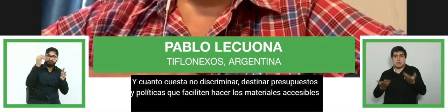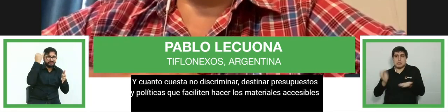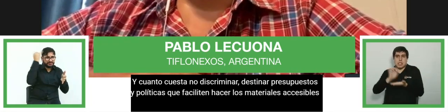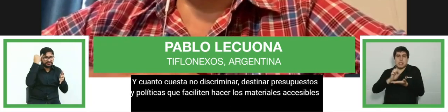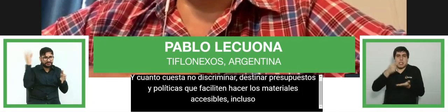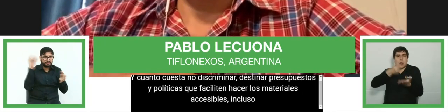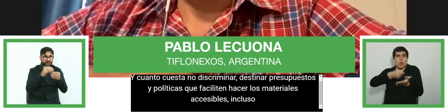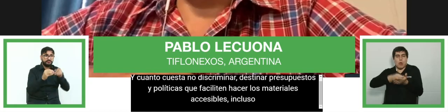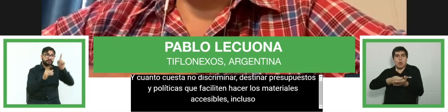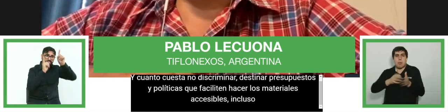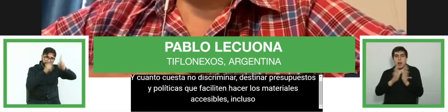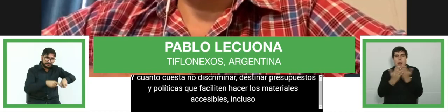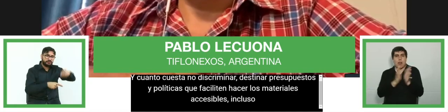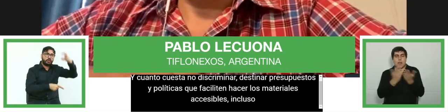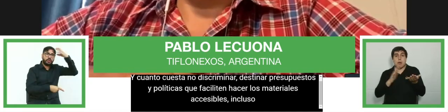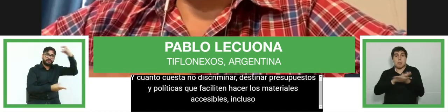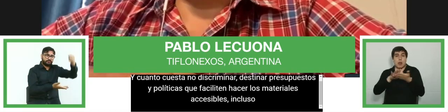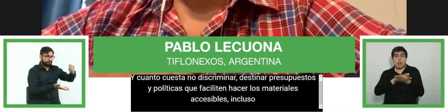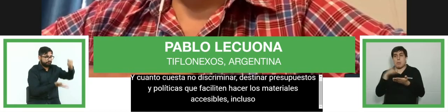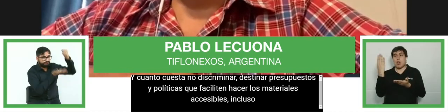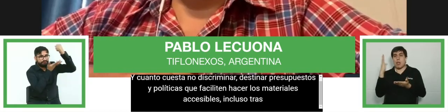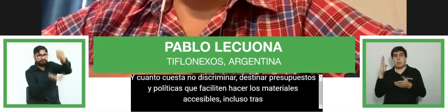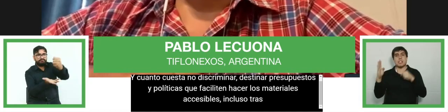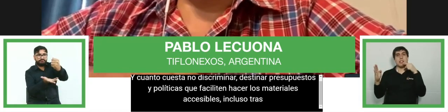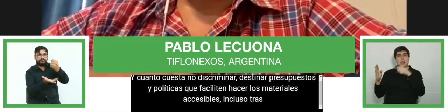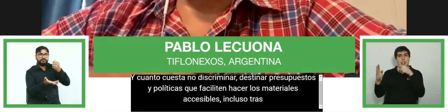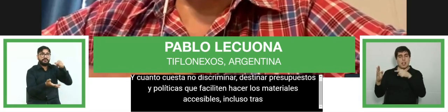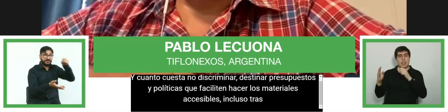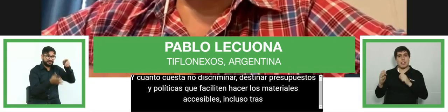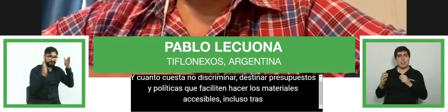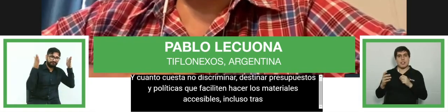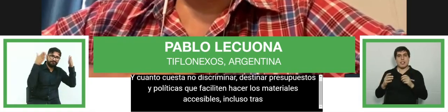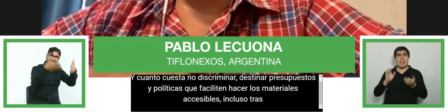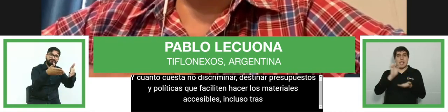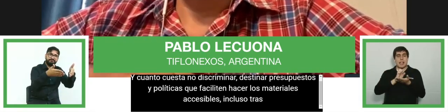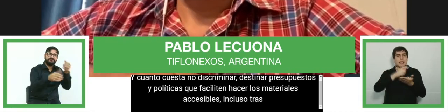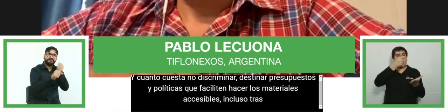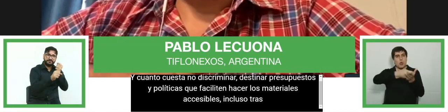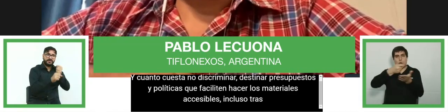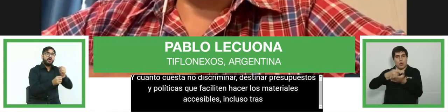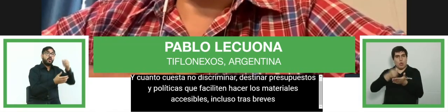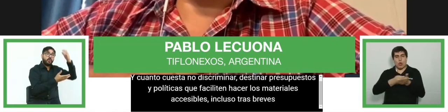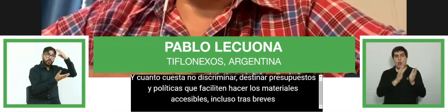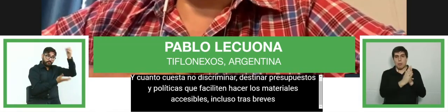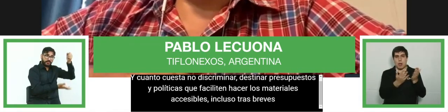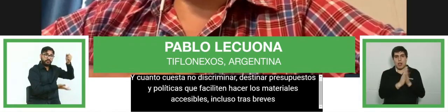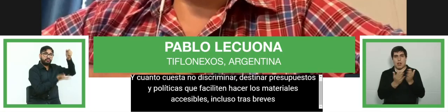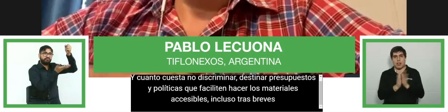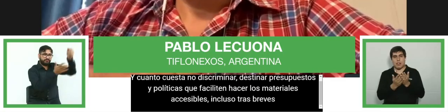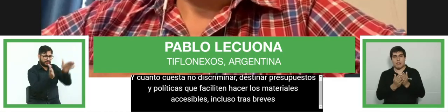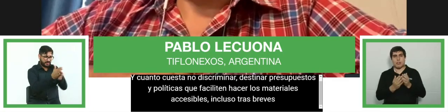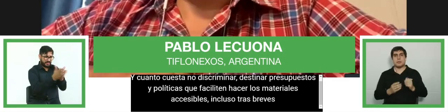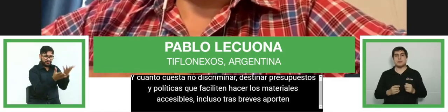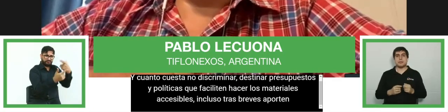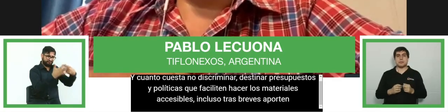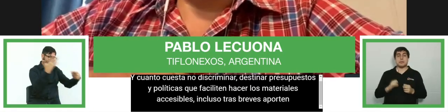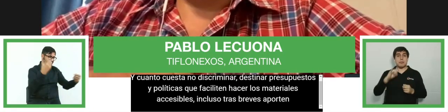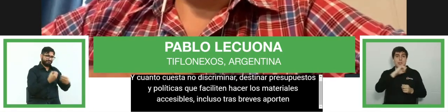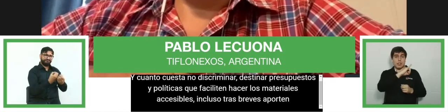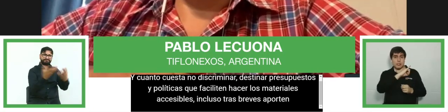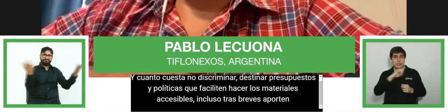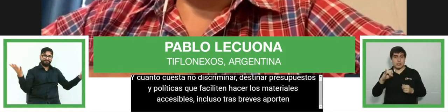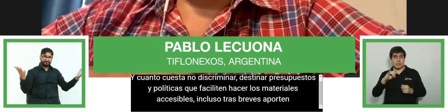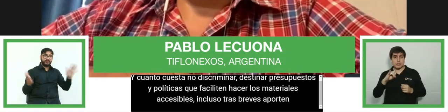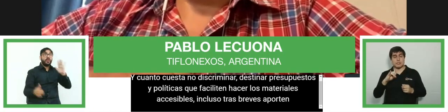when the state buys the books and in their own buying purchases